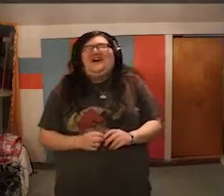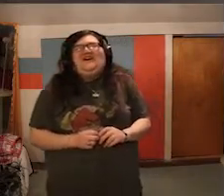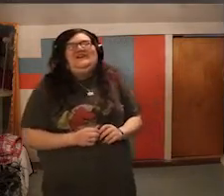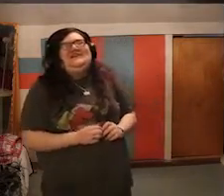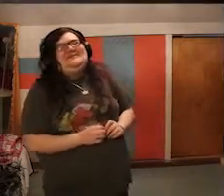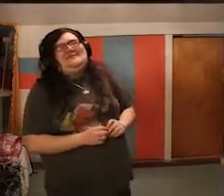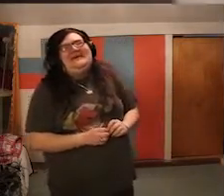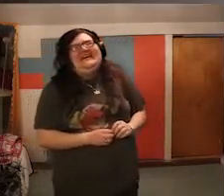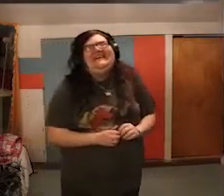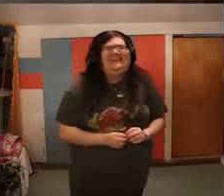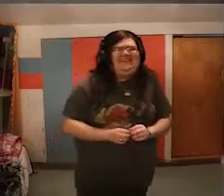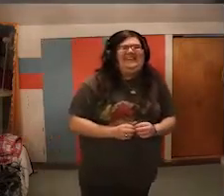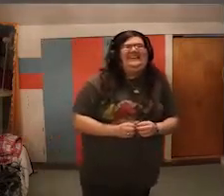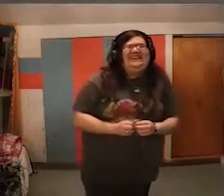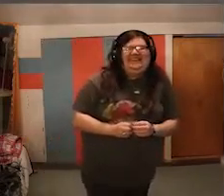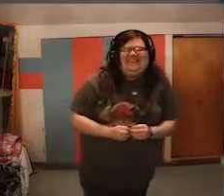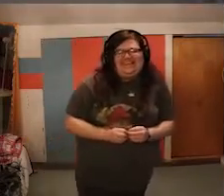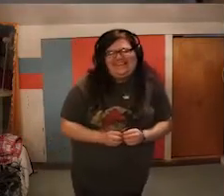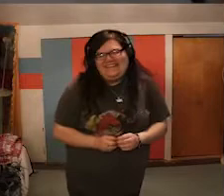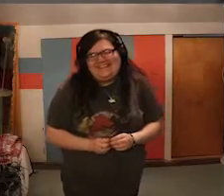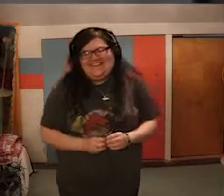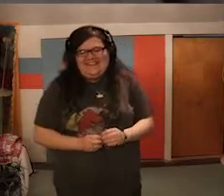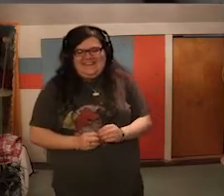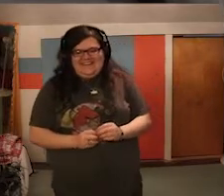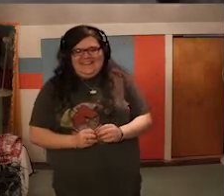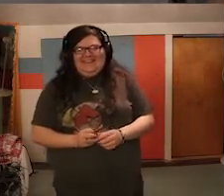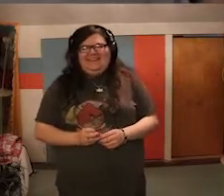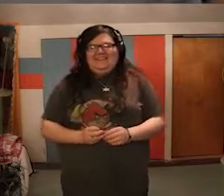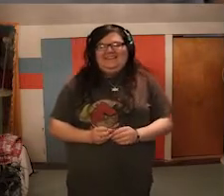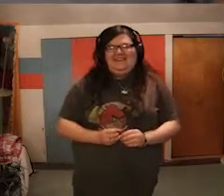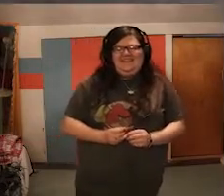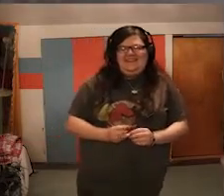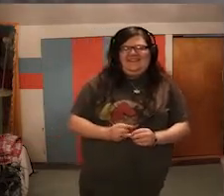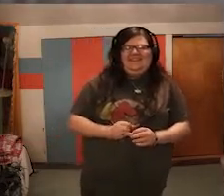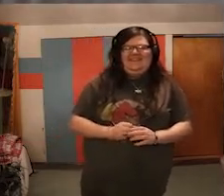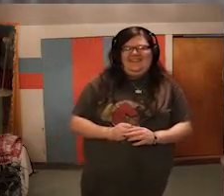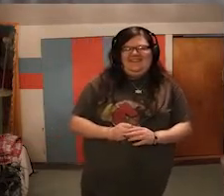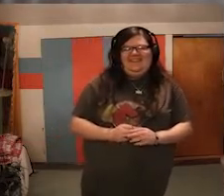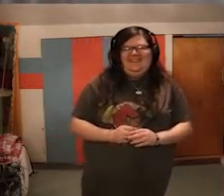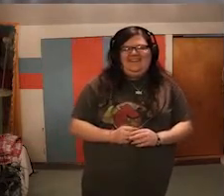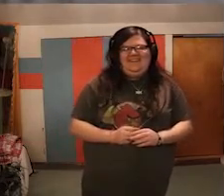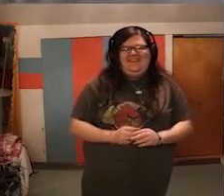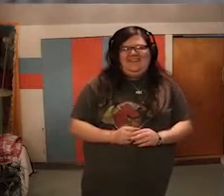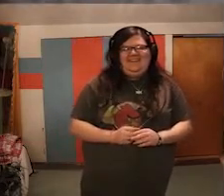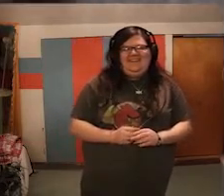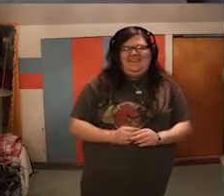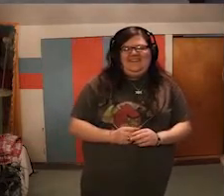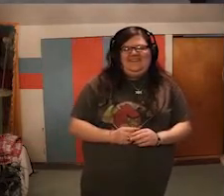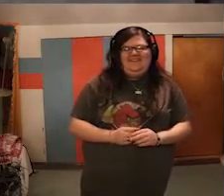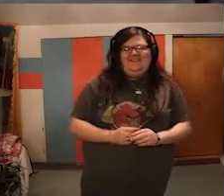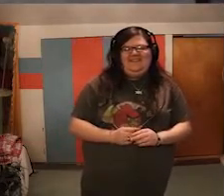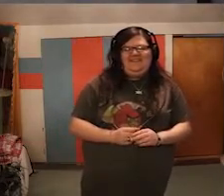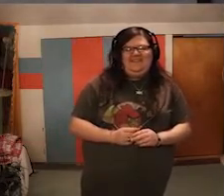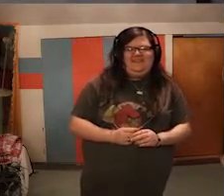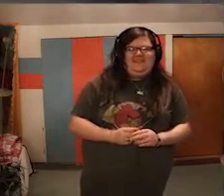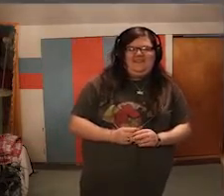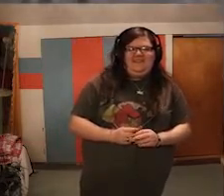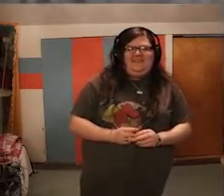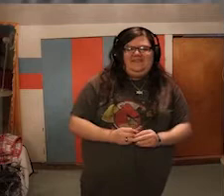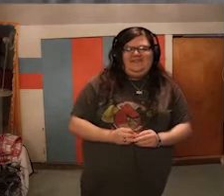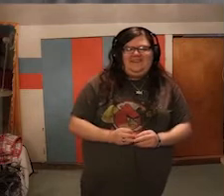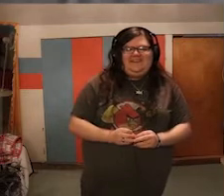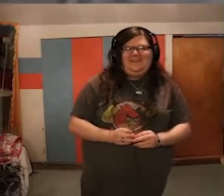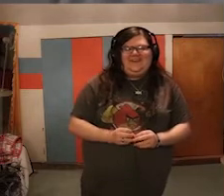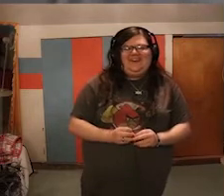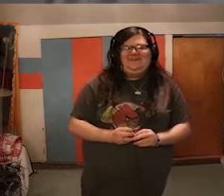He's so you finished your stream? It's midnight. Yes. Please, can I be done? I'm quite tired. Good,